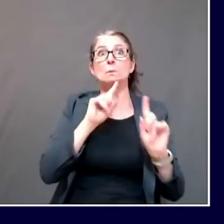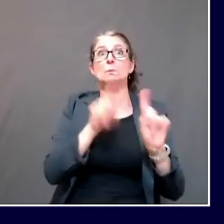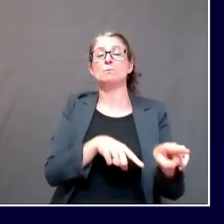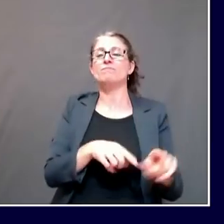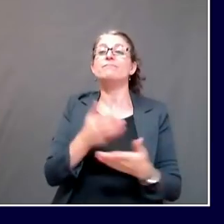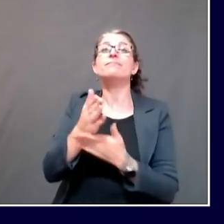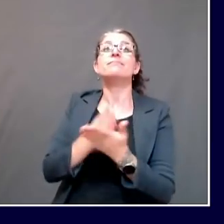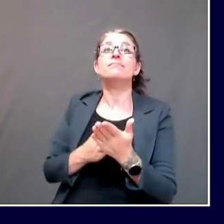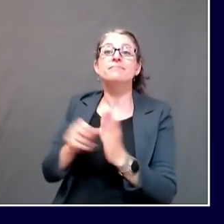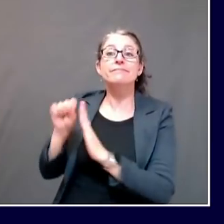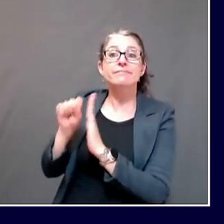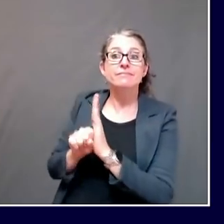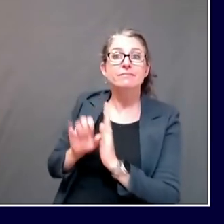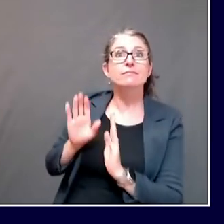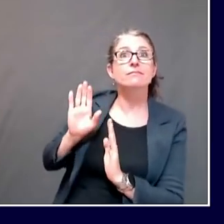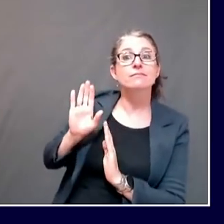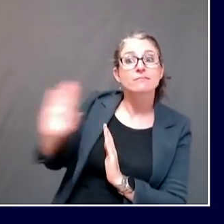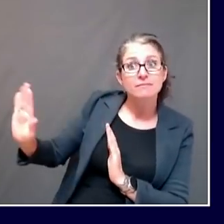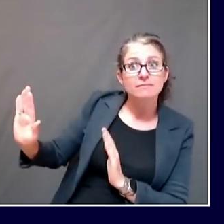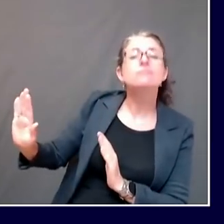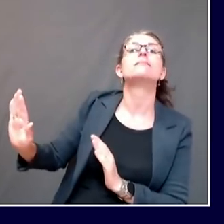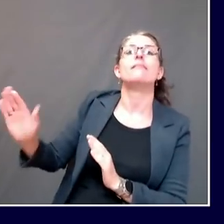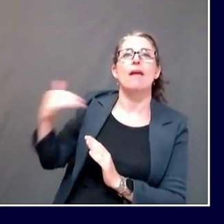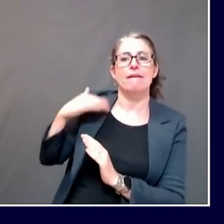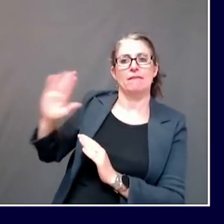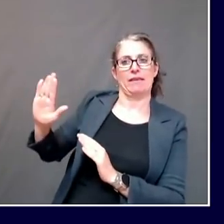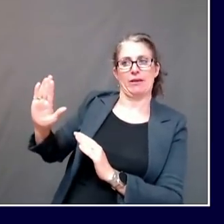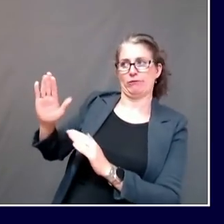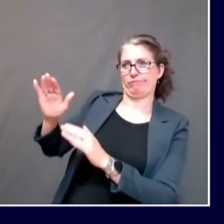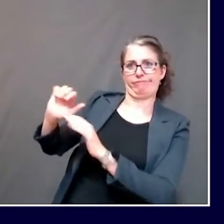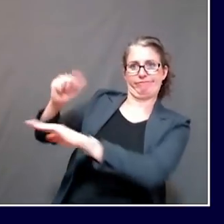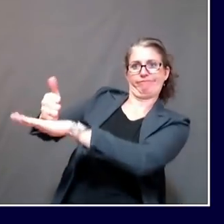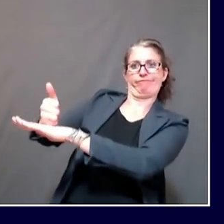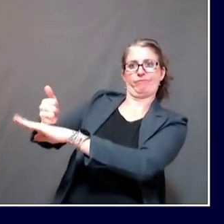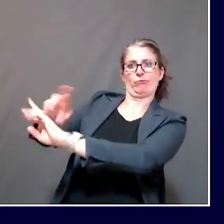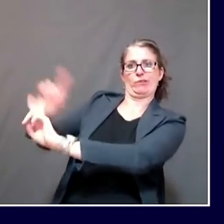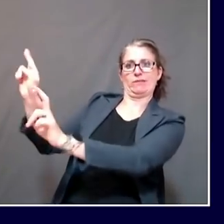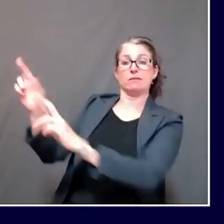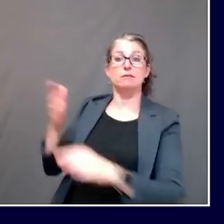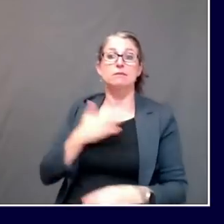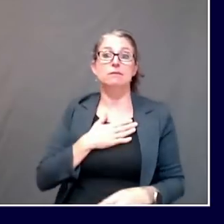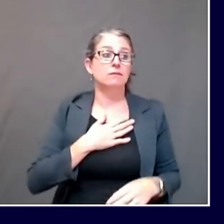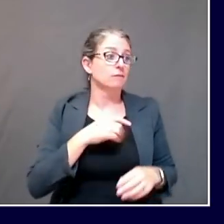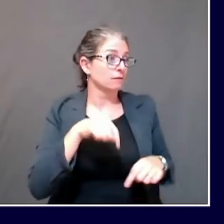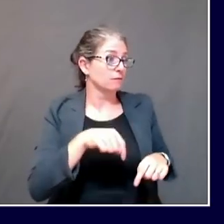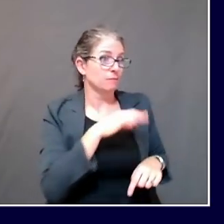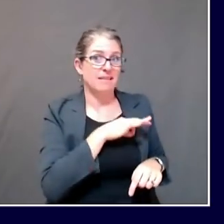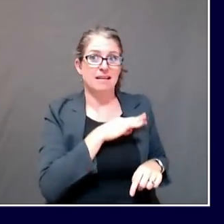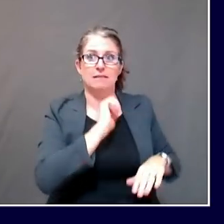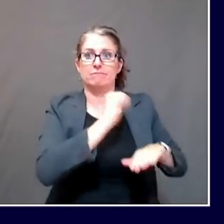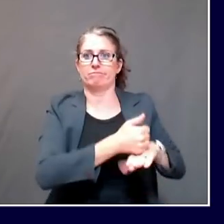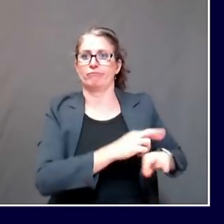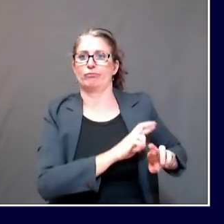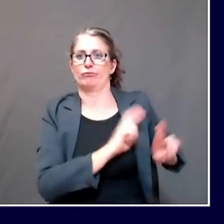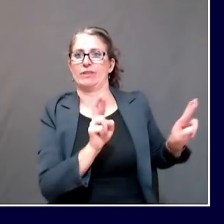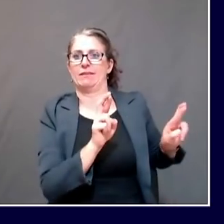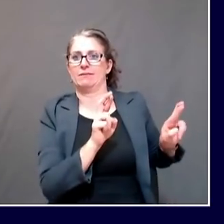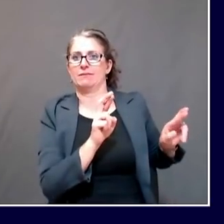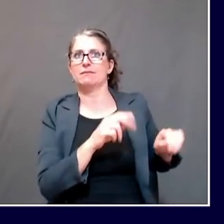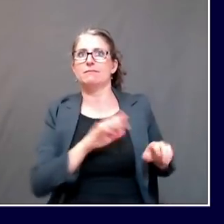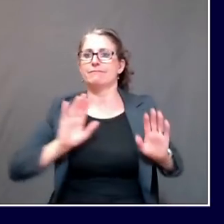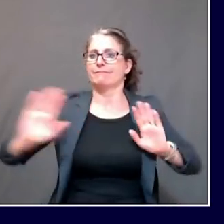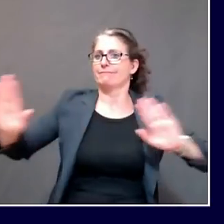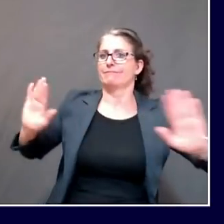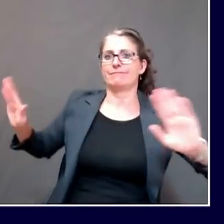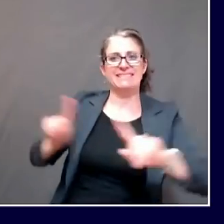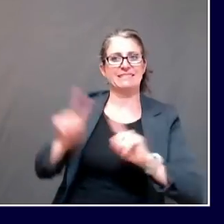et cetera. But assuming that the individual is going to a state that is not among the 5 that Maine has